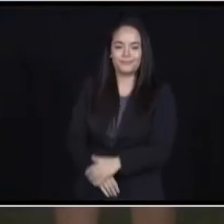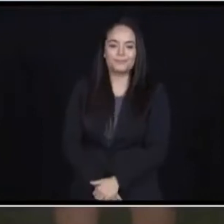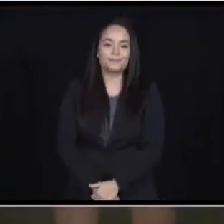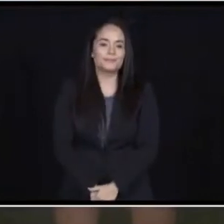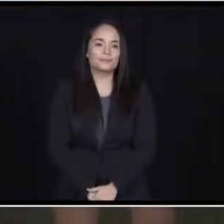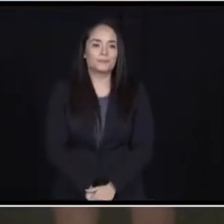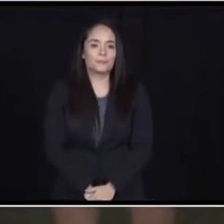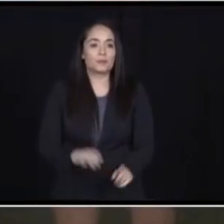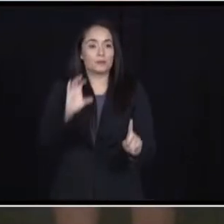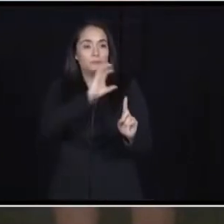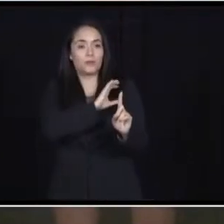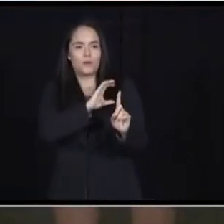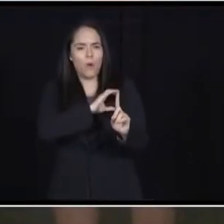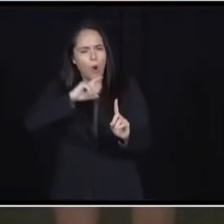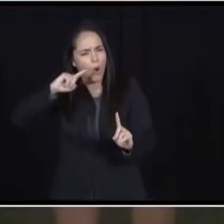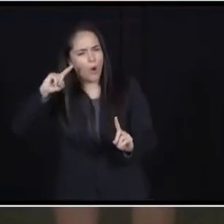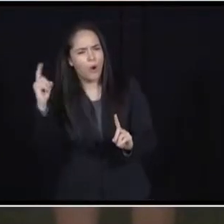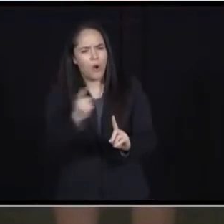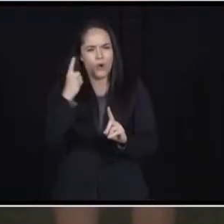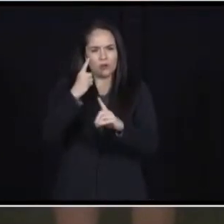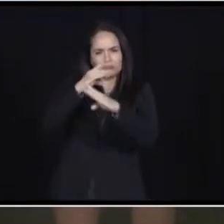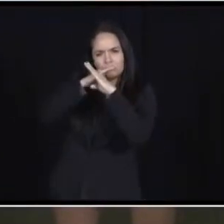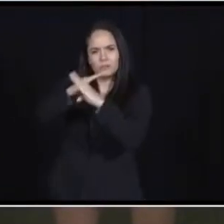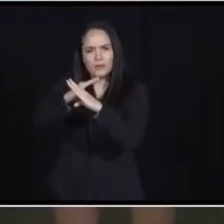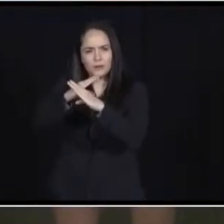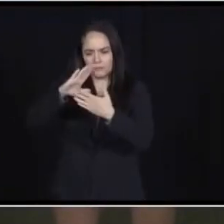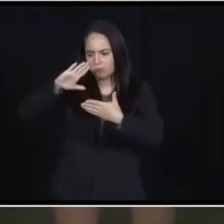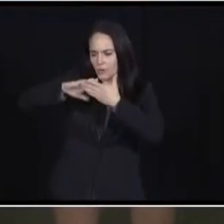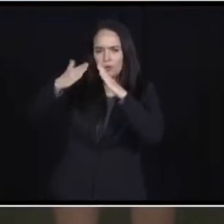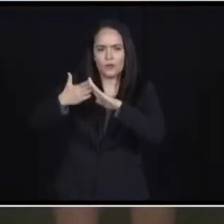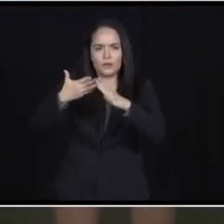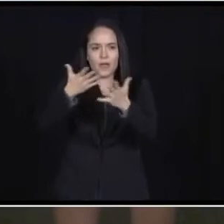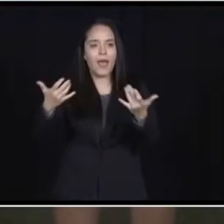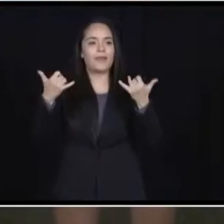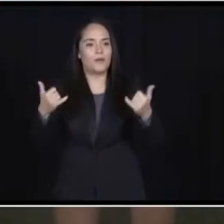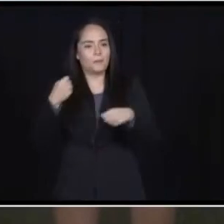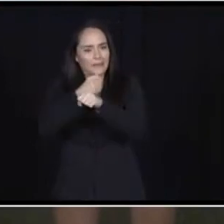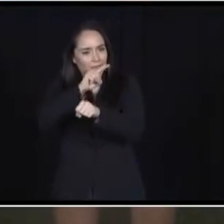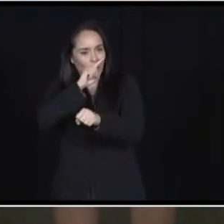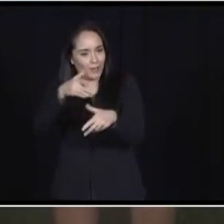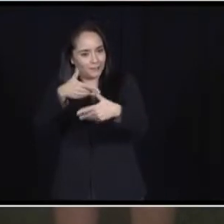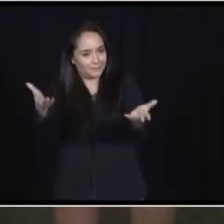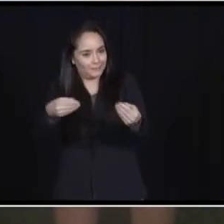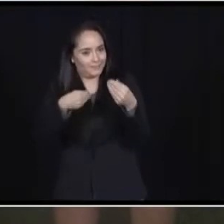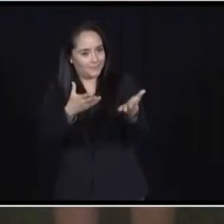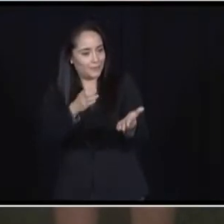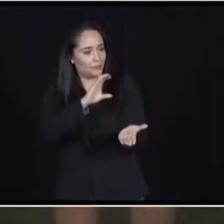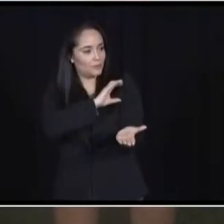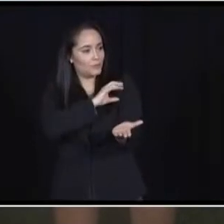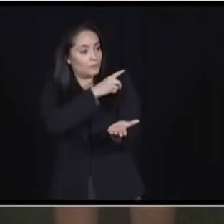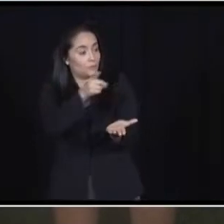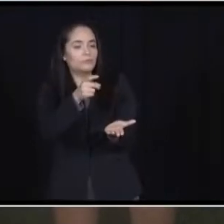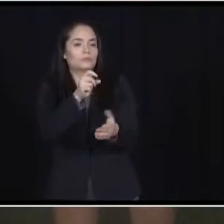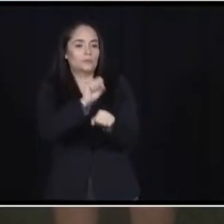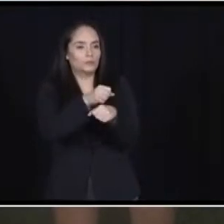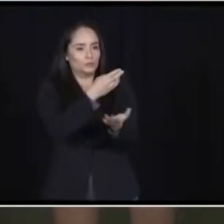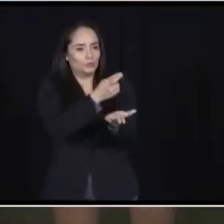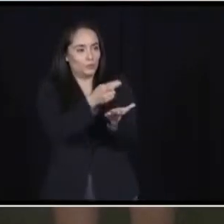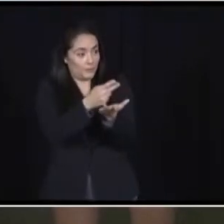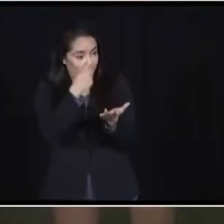and we will continue to ensure they can draw on the resources they need. The COVID-19 pandemic has